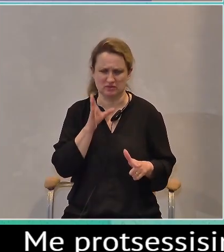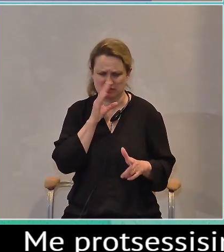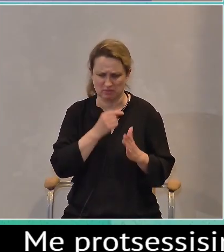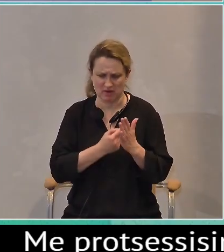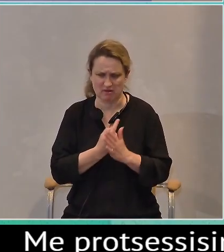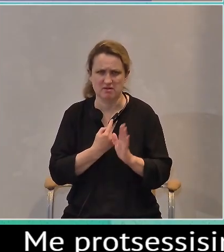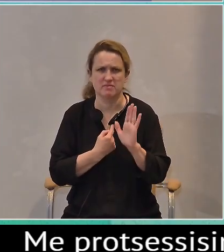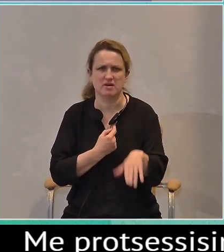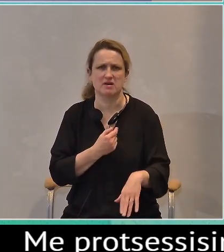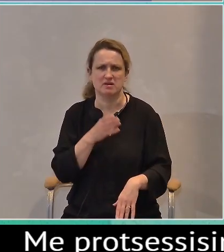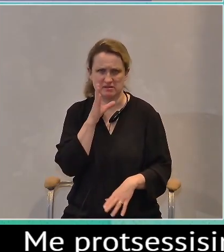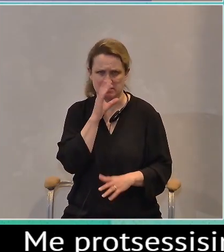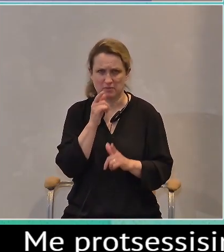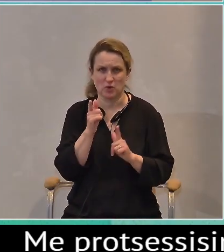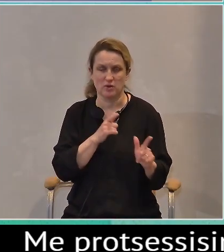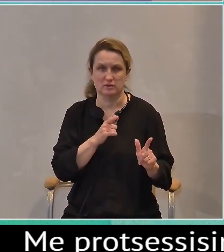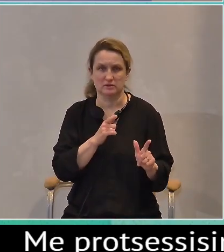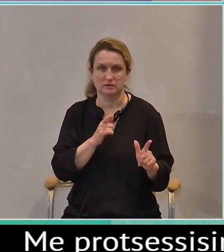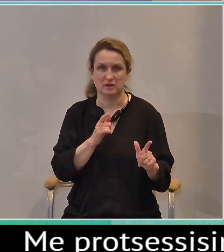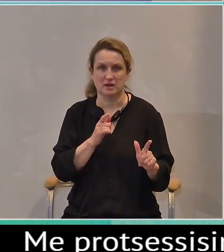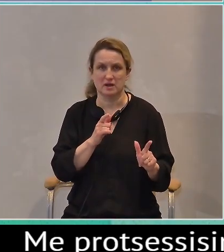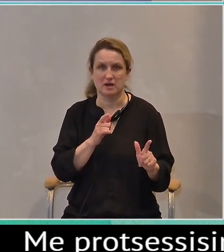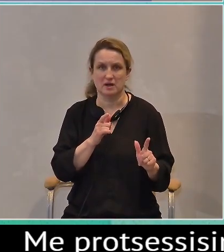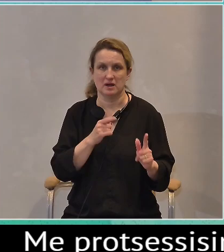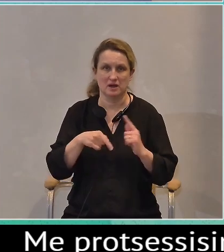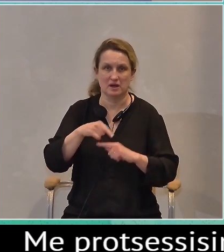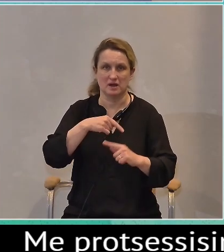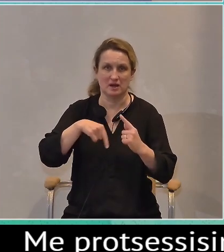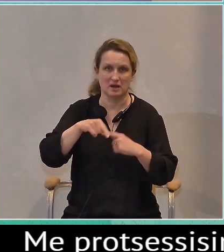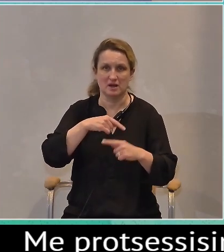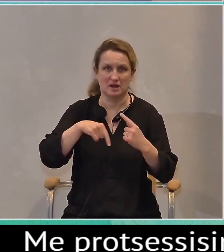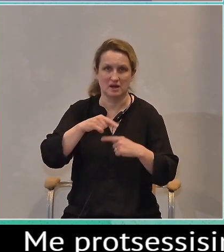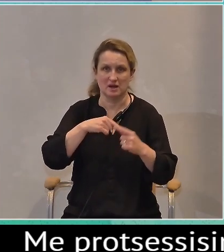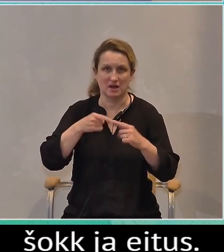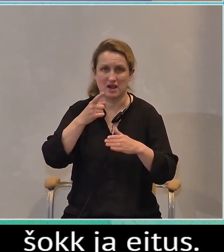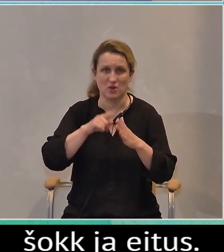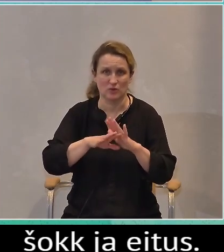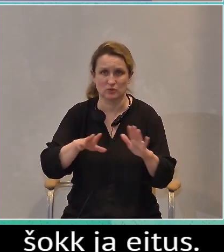then thoughts about we can do it, it all will be fine,